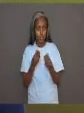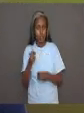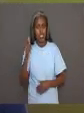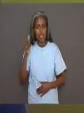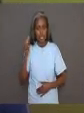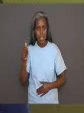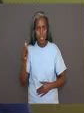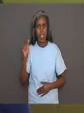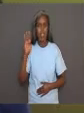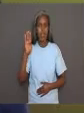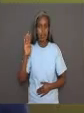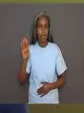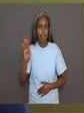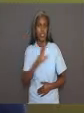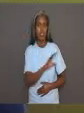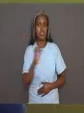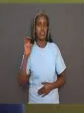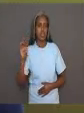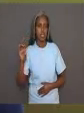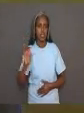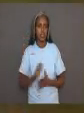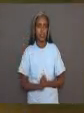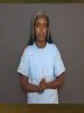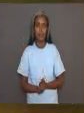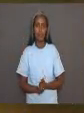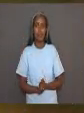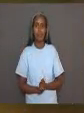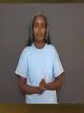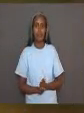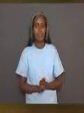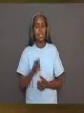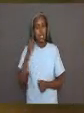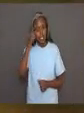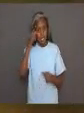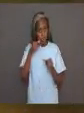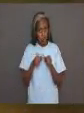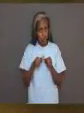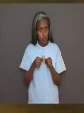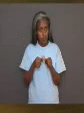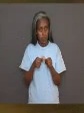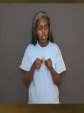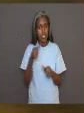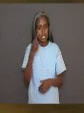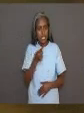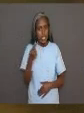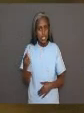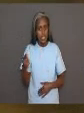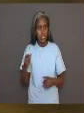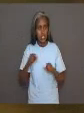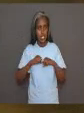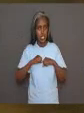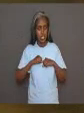A, B, and C. Recall, they each had